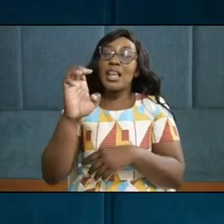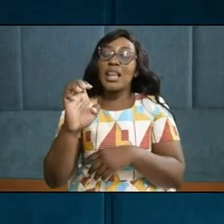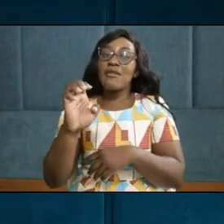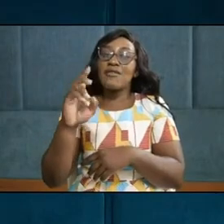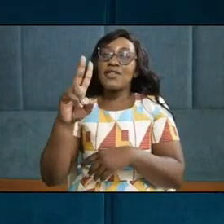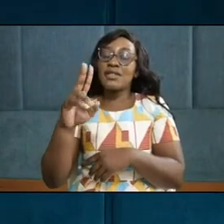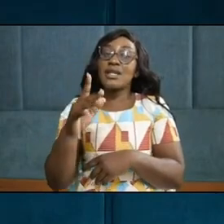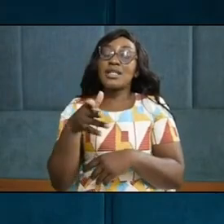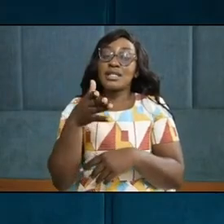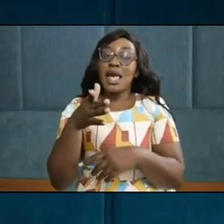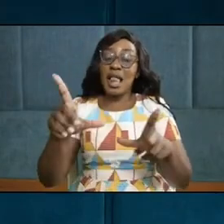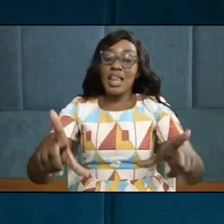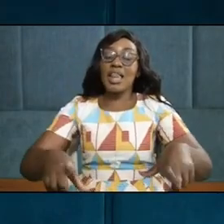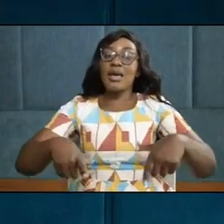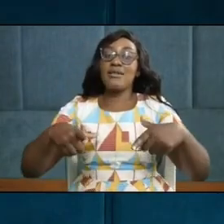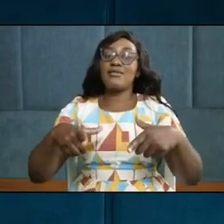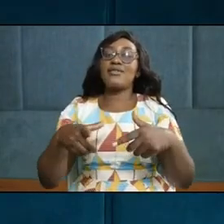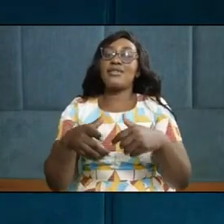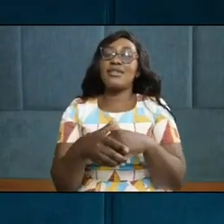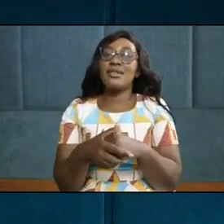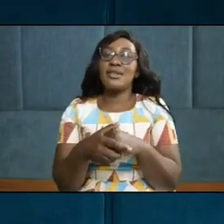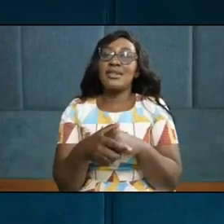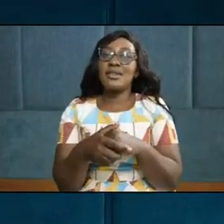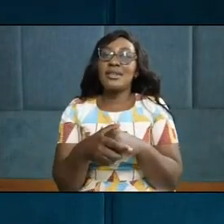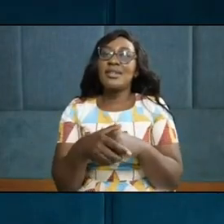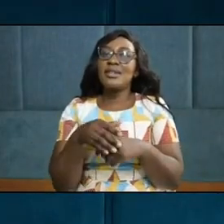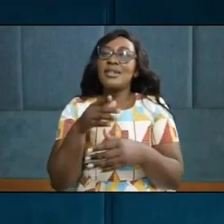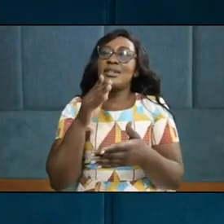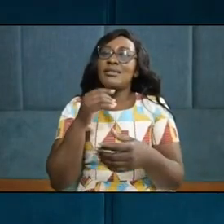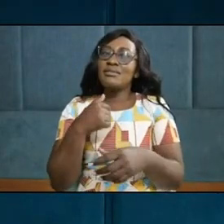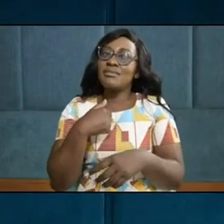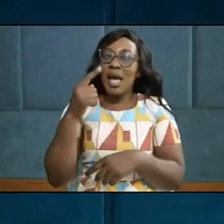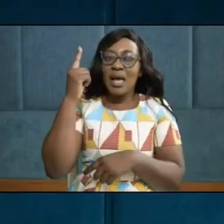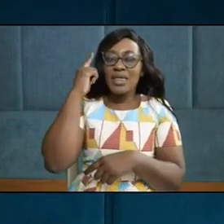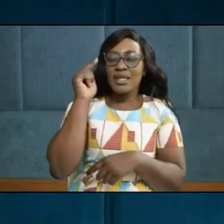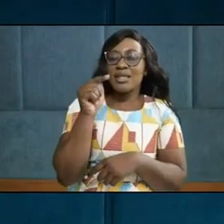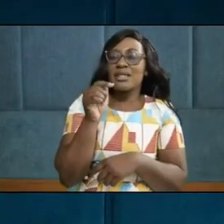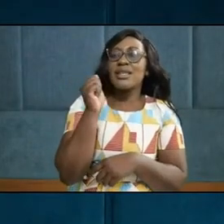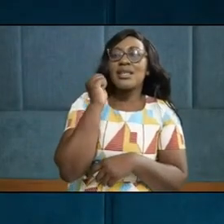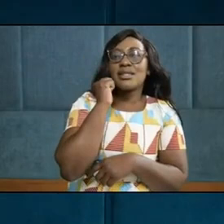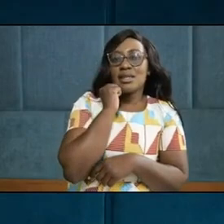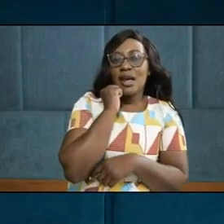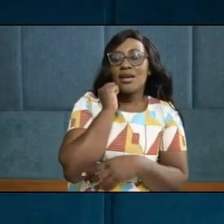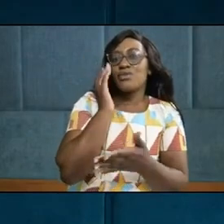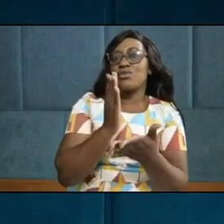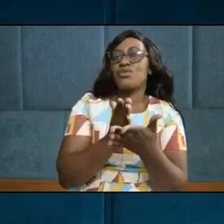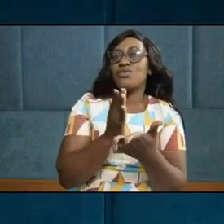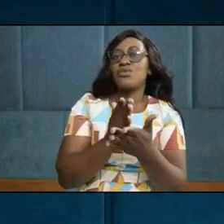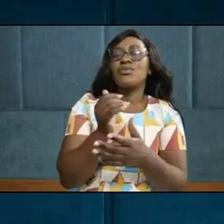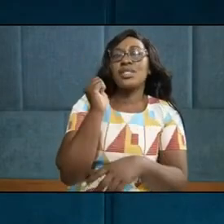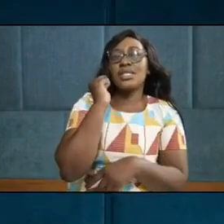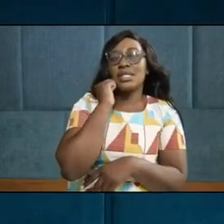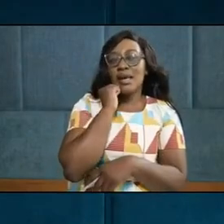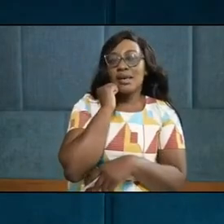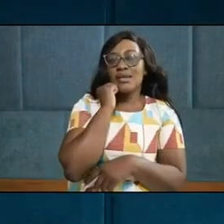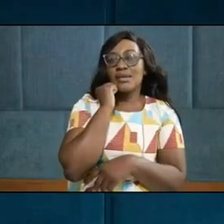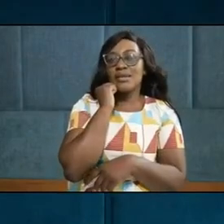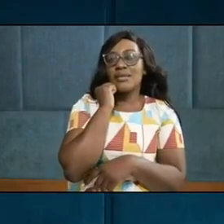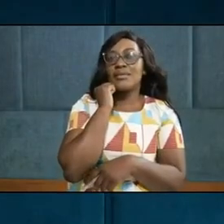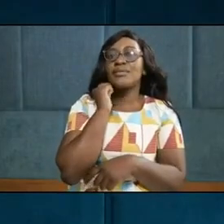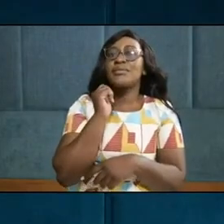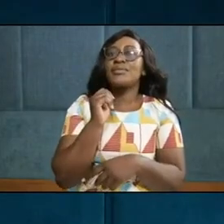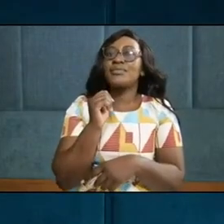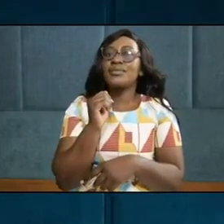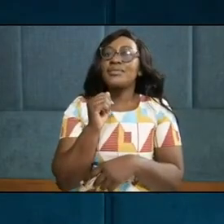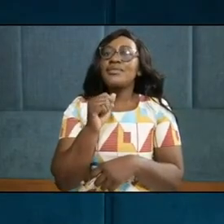so I think that must have been so sad. I think they just packed up and said,